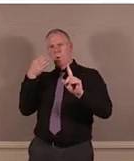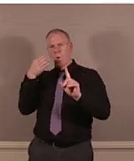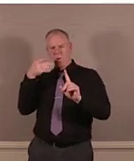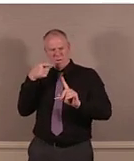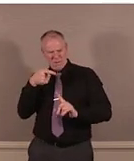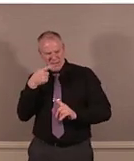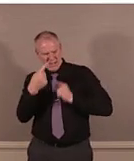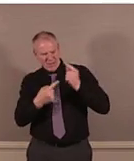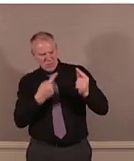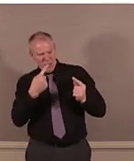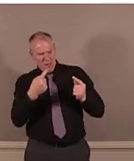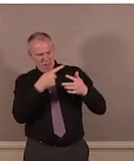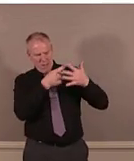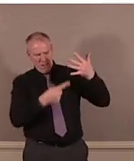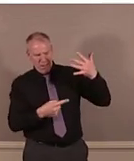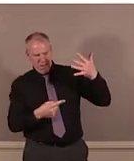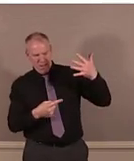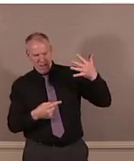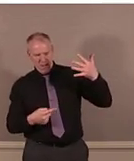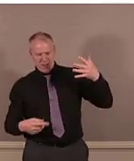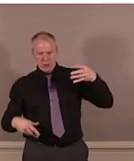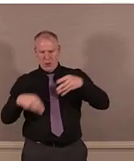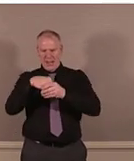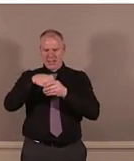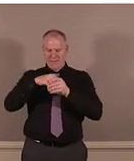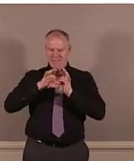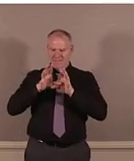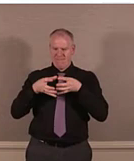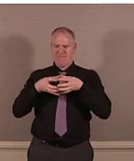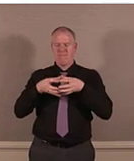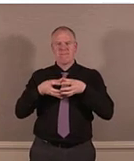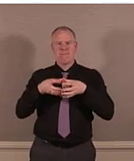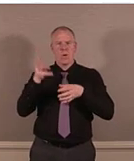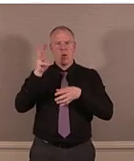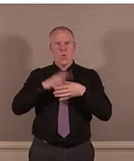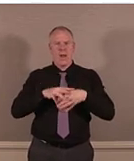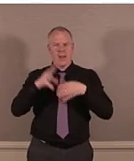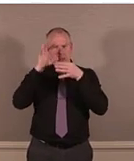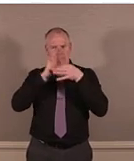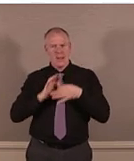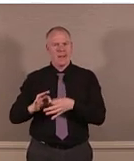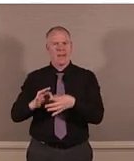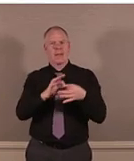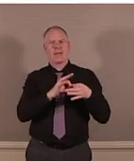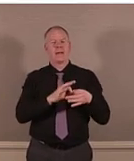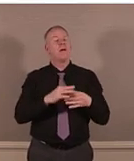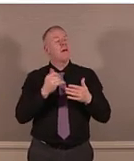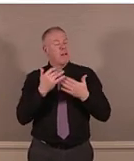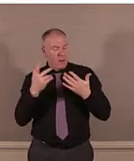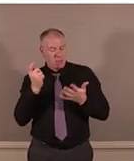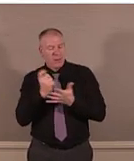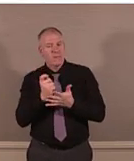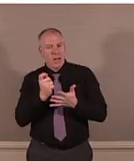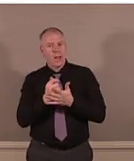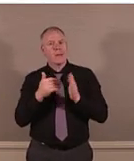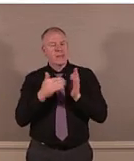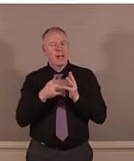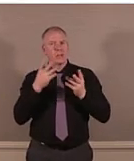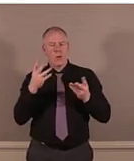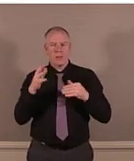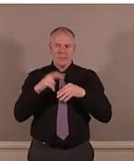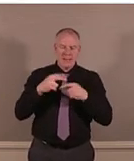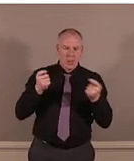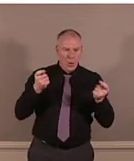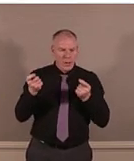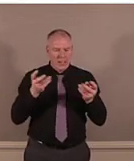the individual and collective well-being. Much of our time is spent, again, which is really, really good, looking at better